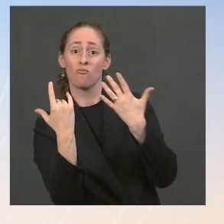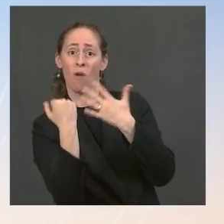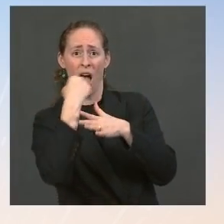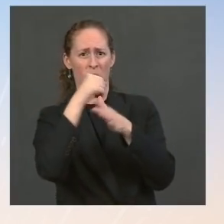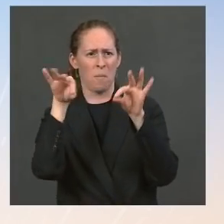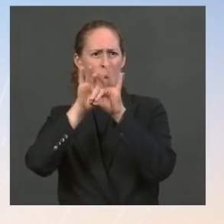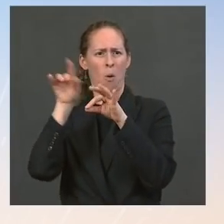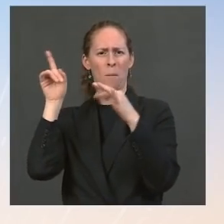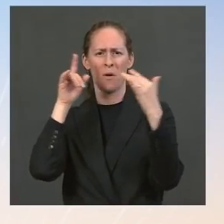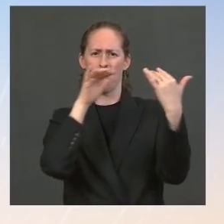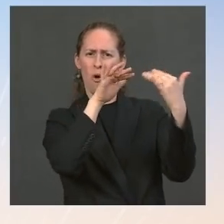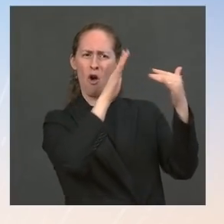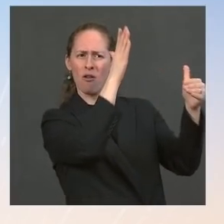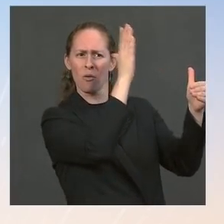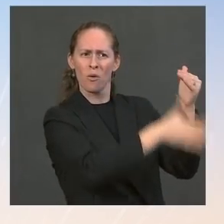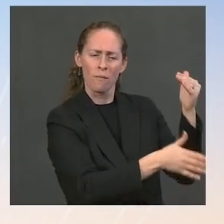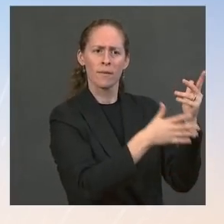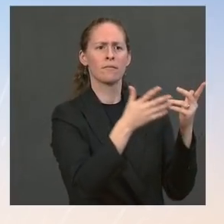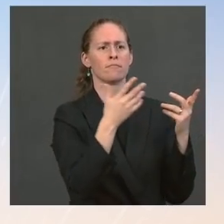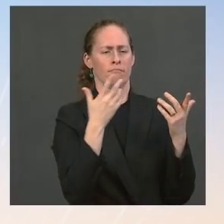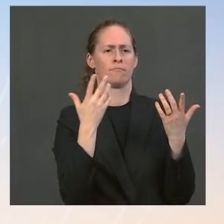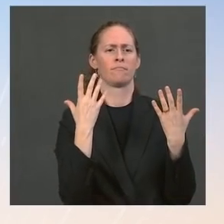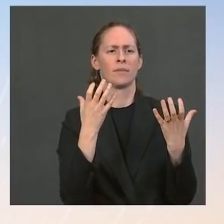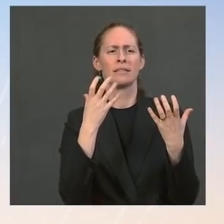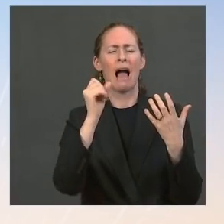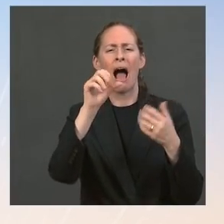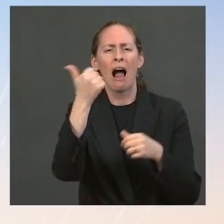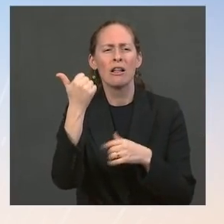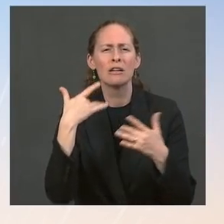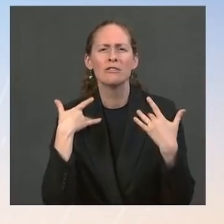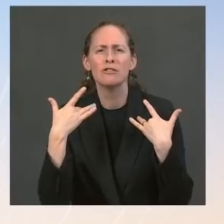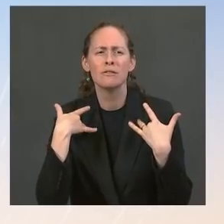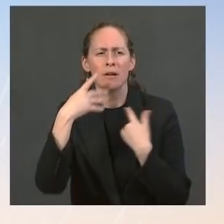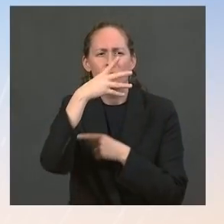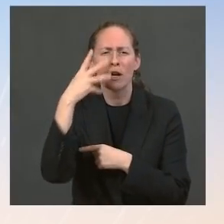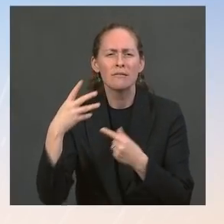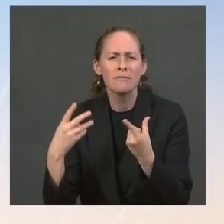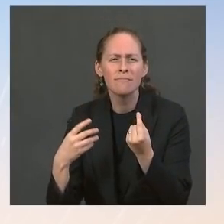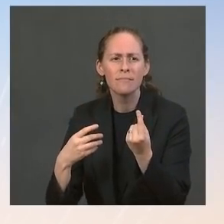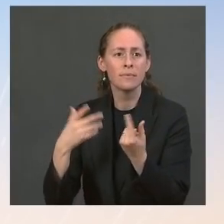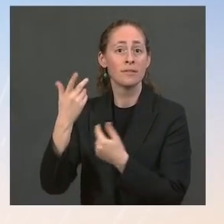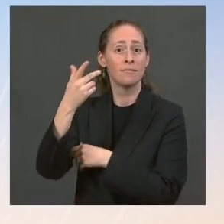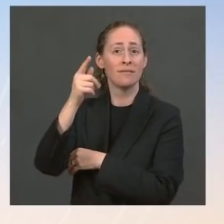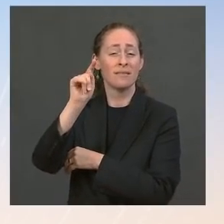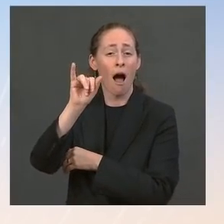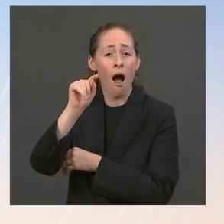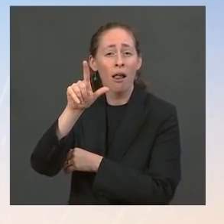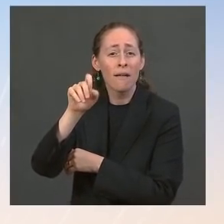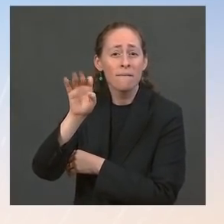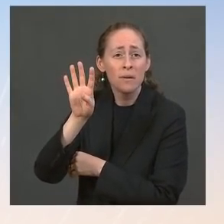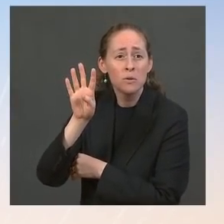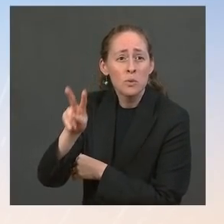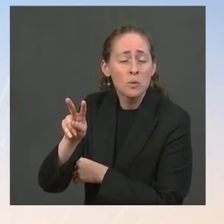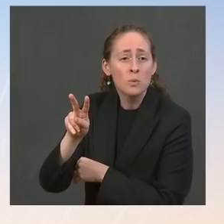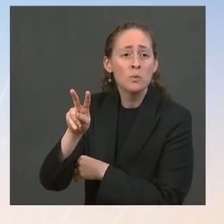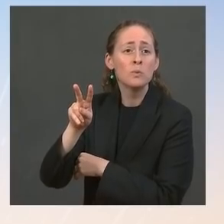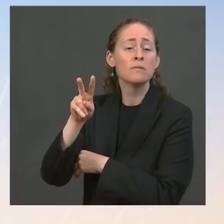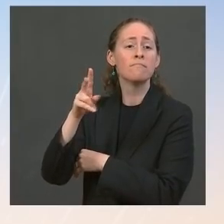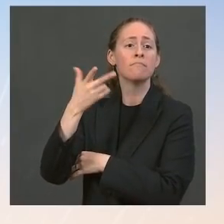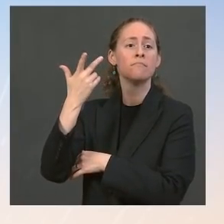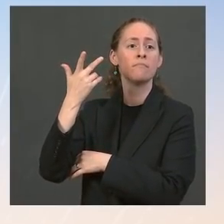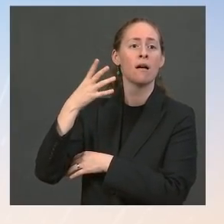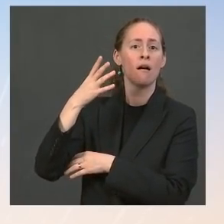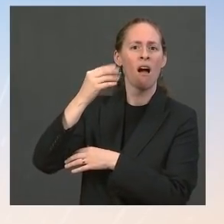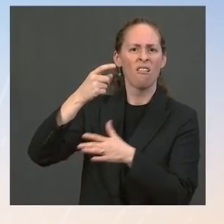more time addressing. What was the last one? Immigration? Immigration, Title 42, tariffs on China. I mean, there's... Title 42 is